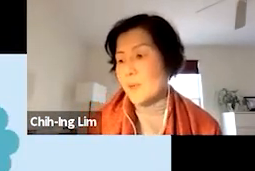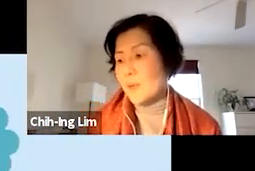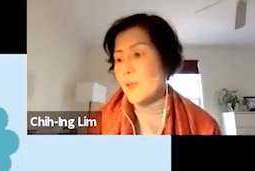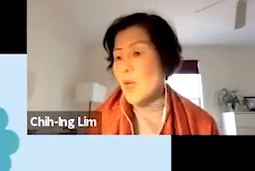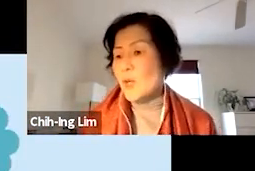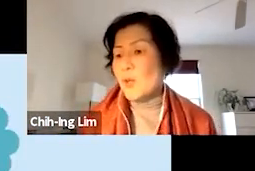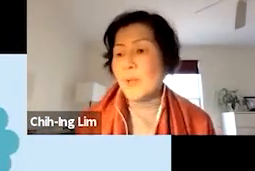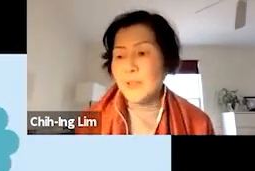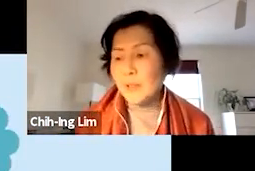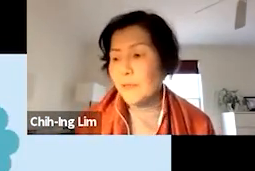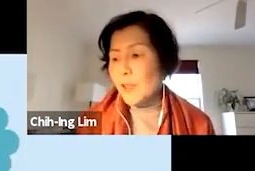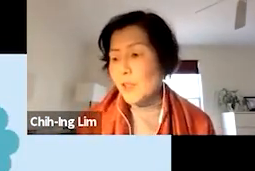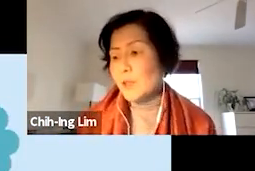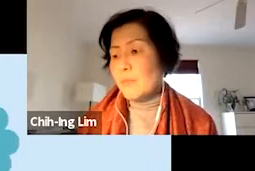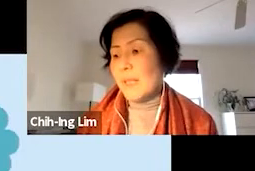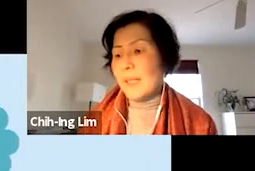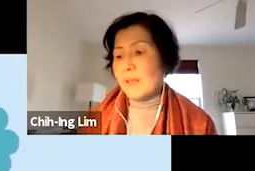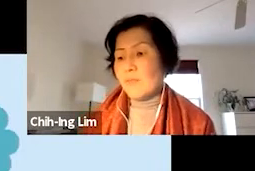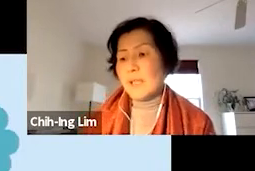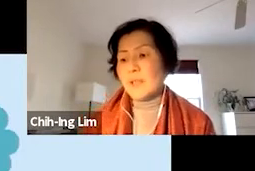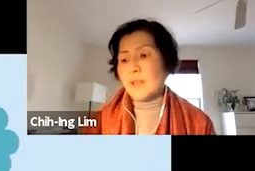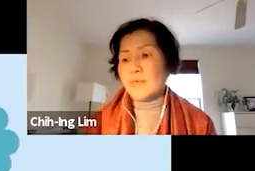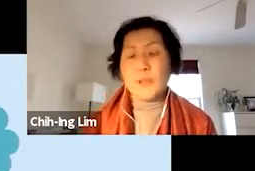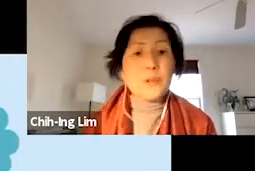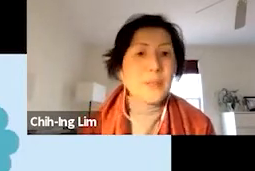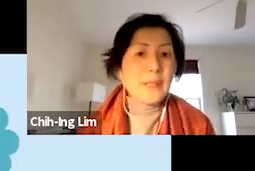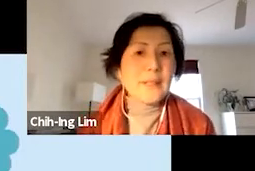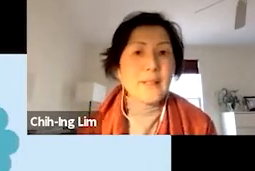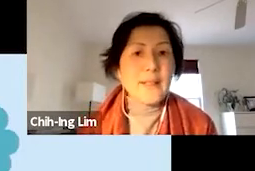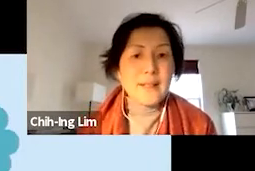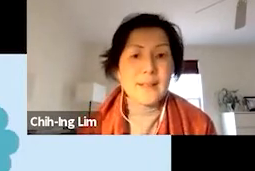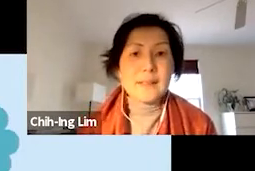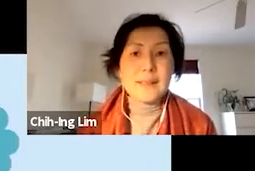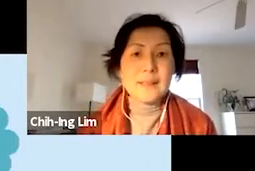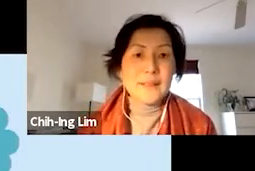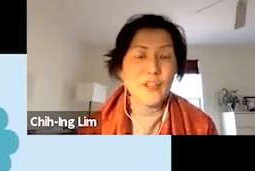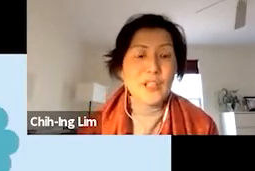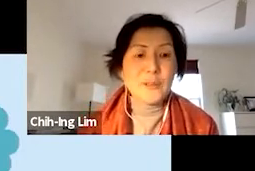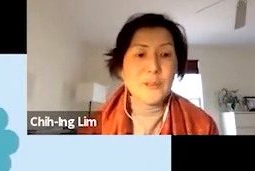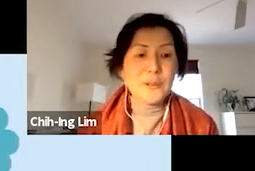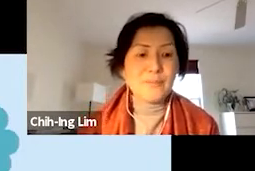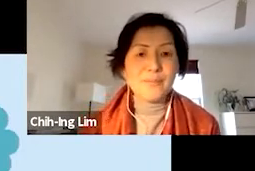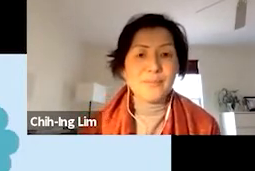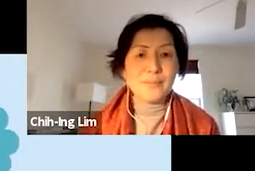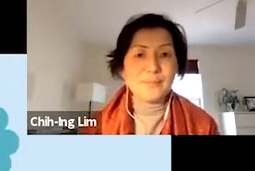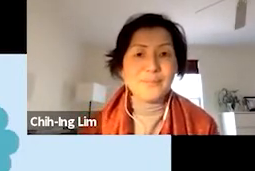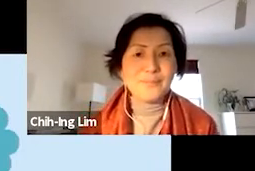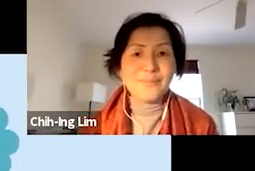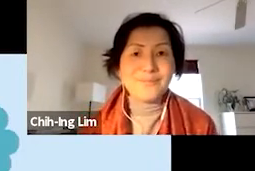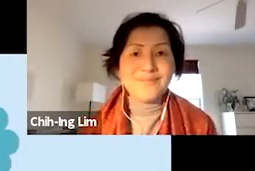us know where you're from and what your role is in early childhood.